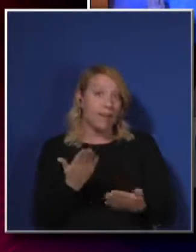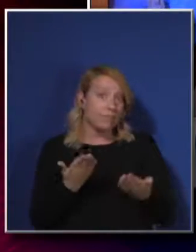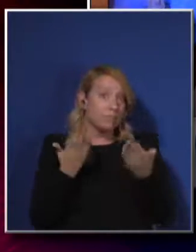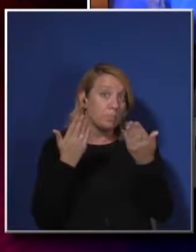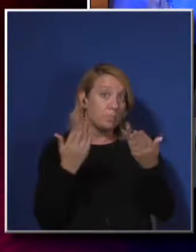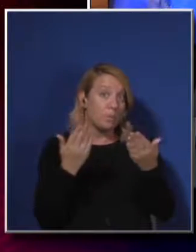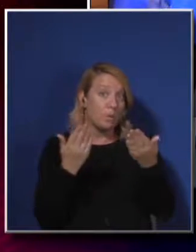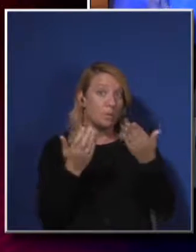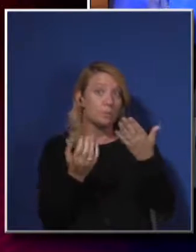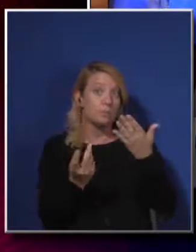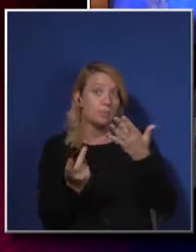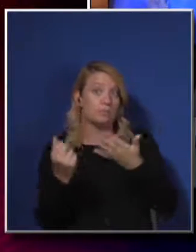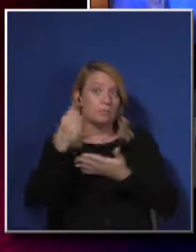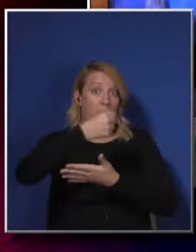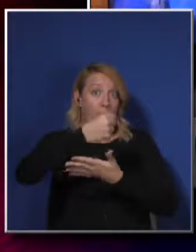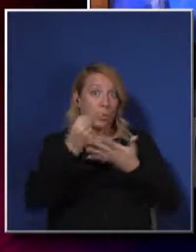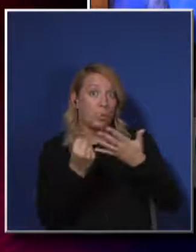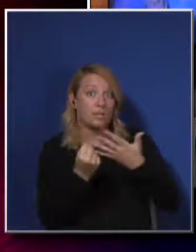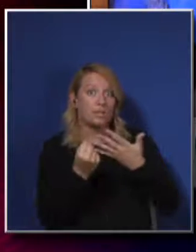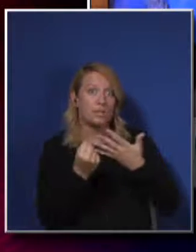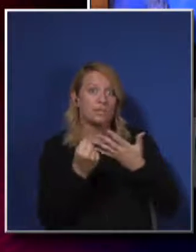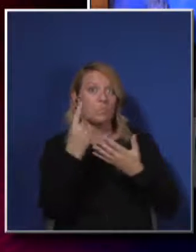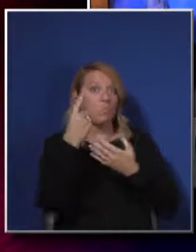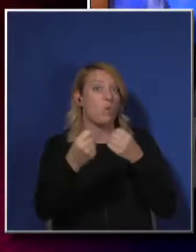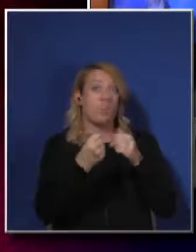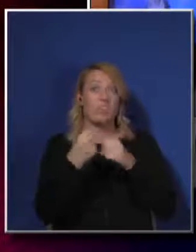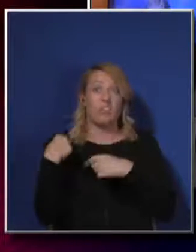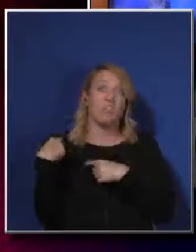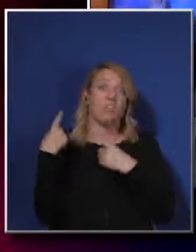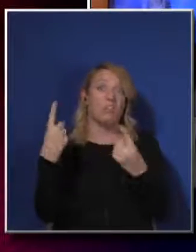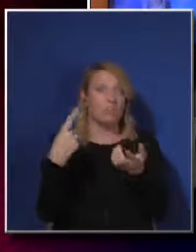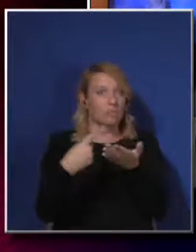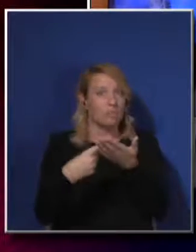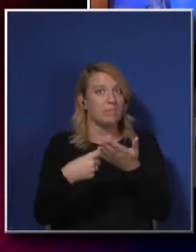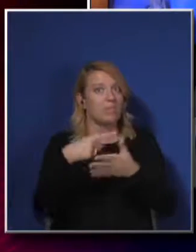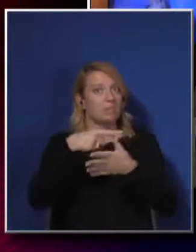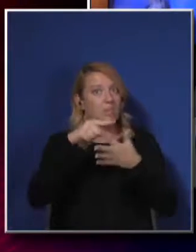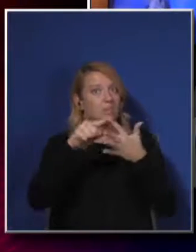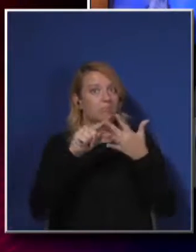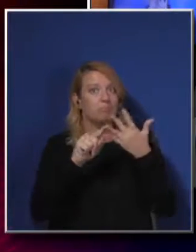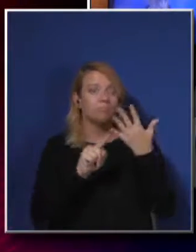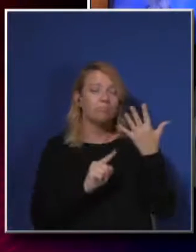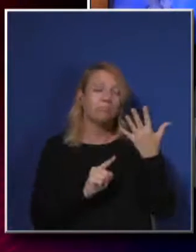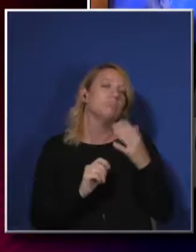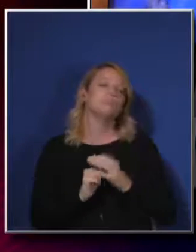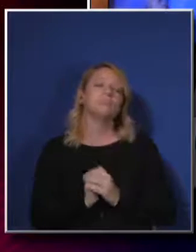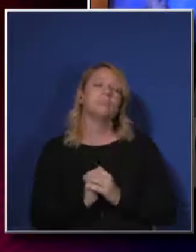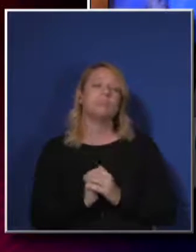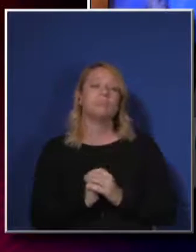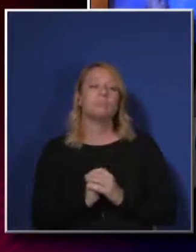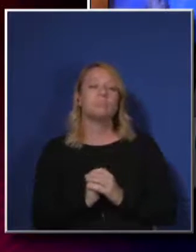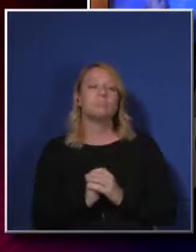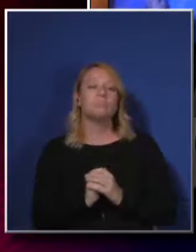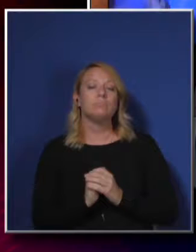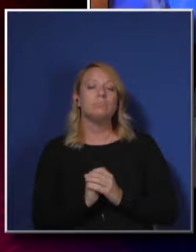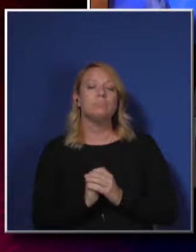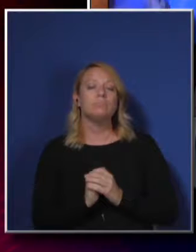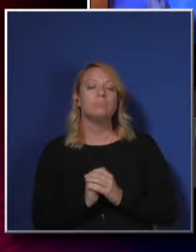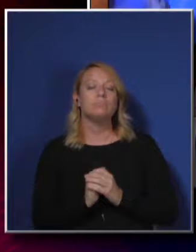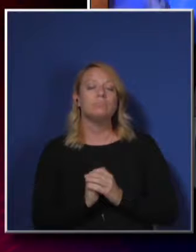priorities that we've been talking about for the last year. Many of you came to